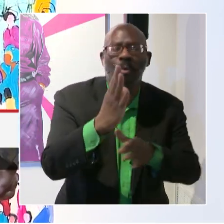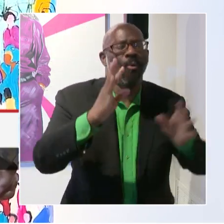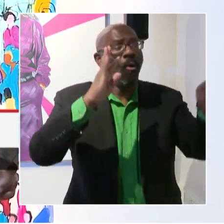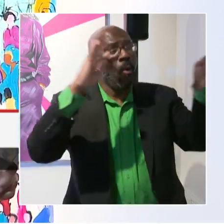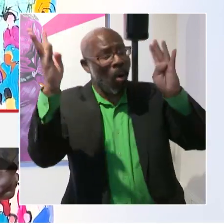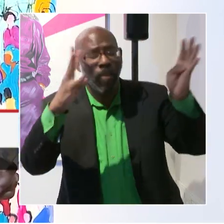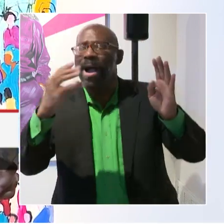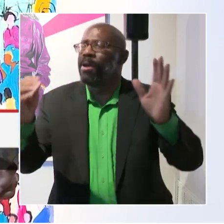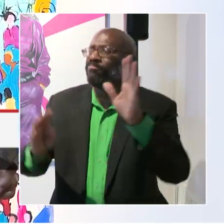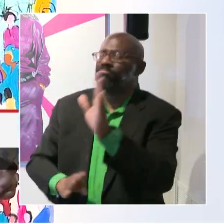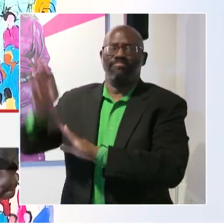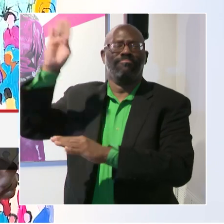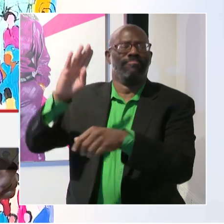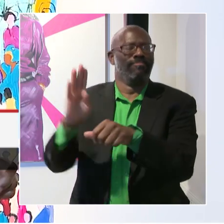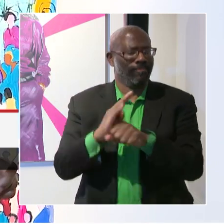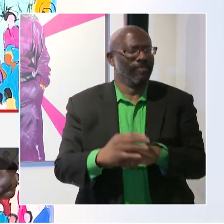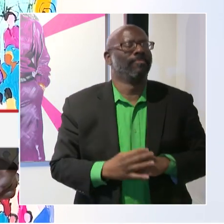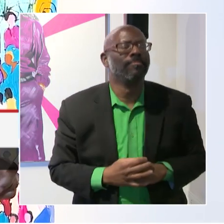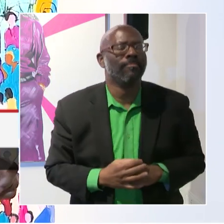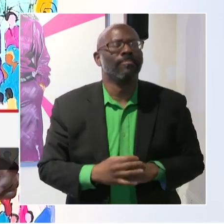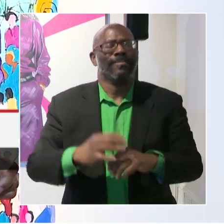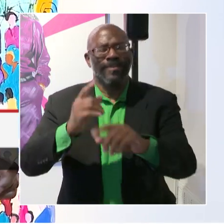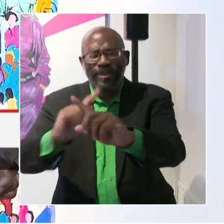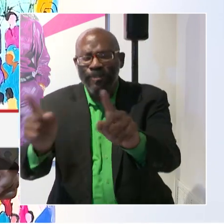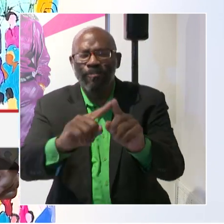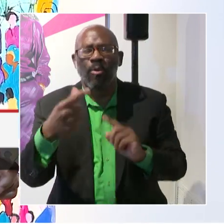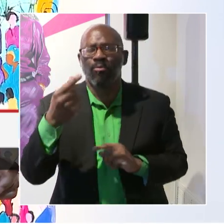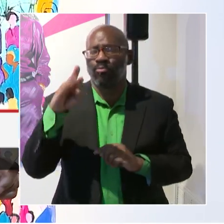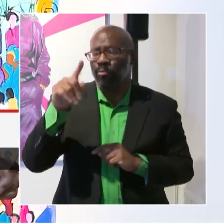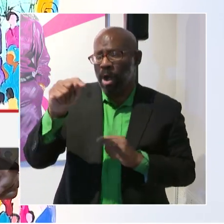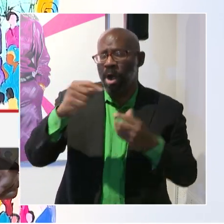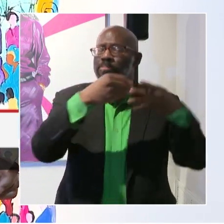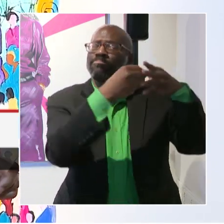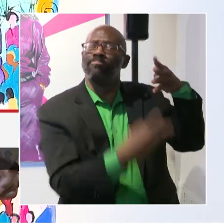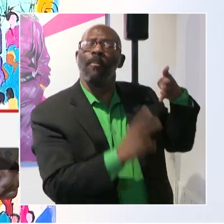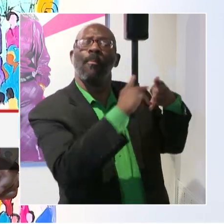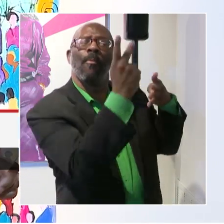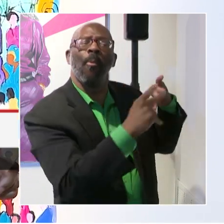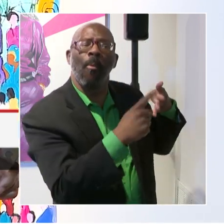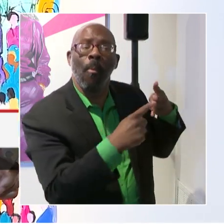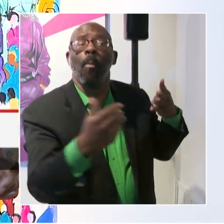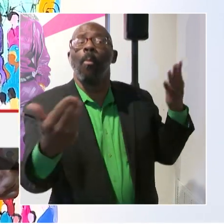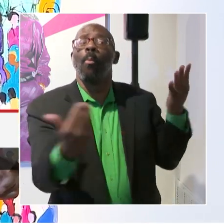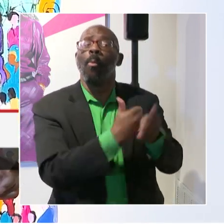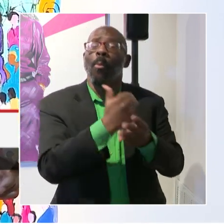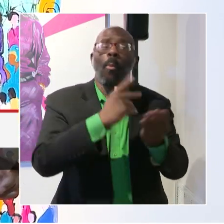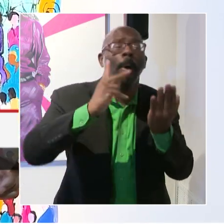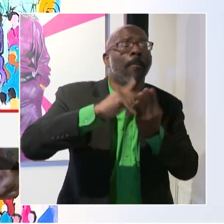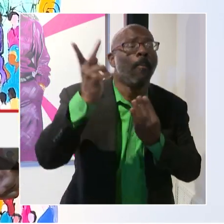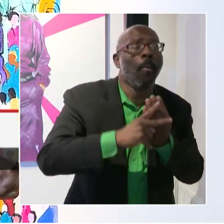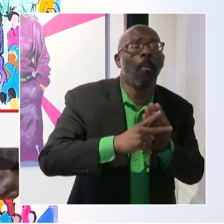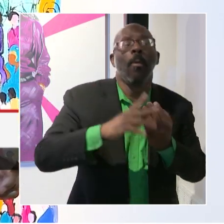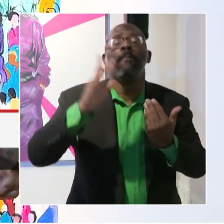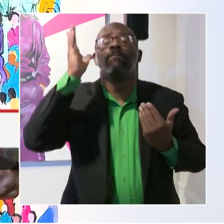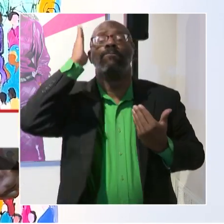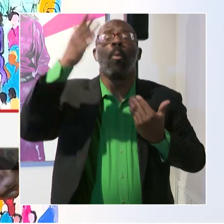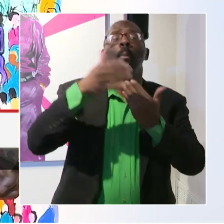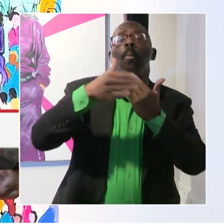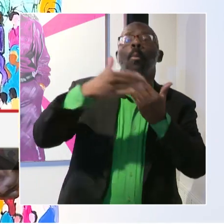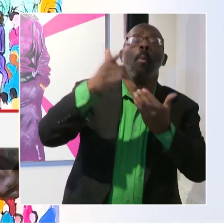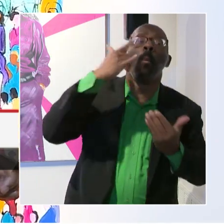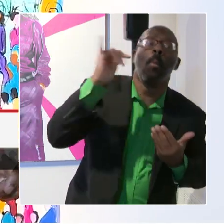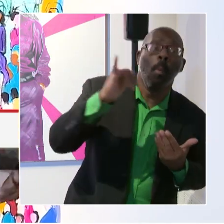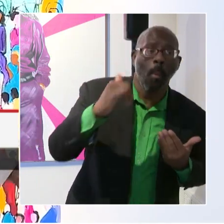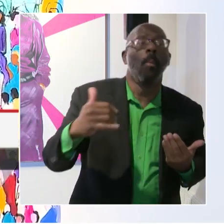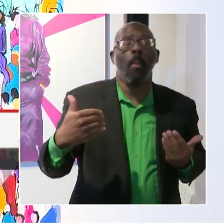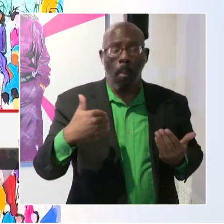through initiatives like the ones we are celebrating today or new ones that perhaps are in store for the future. I'm dedicated to